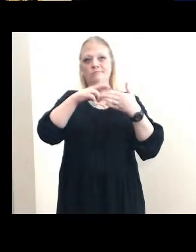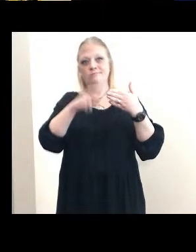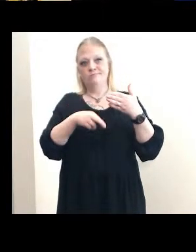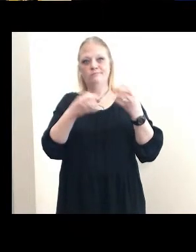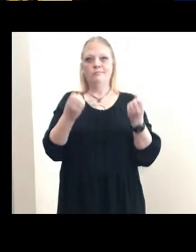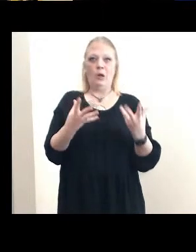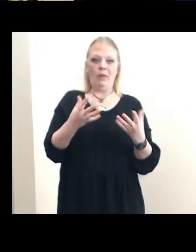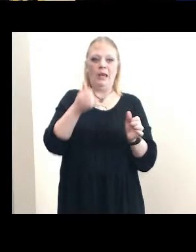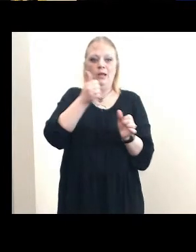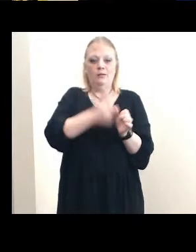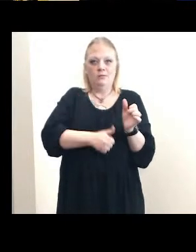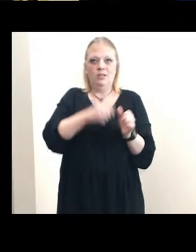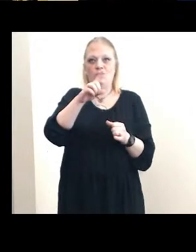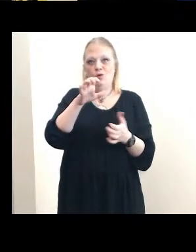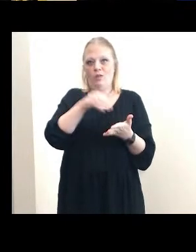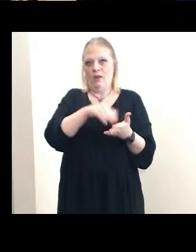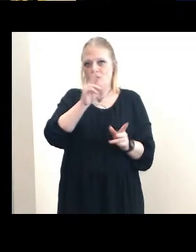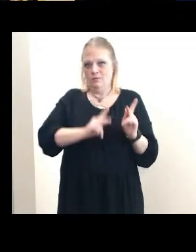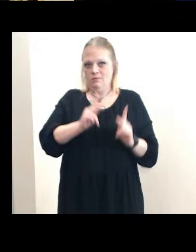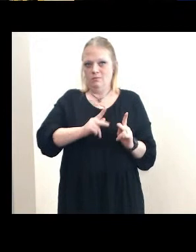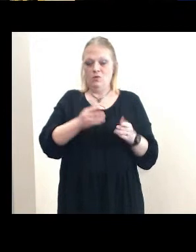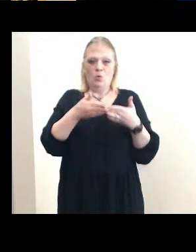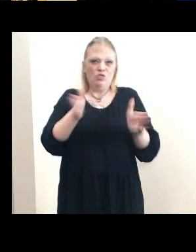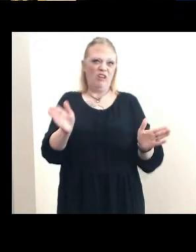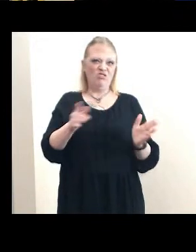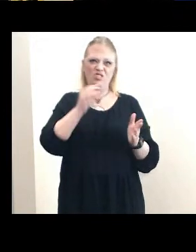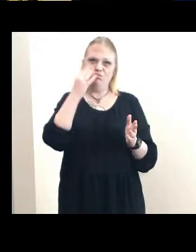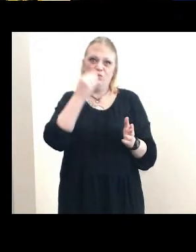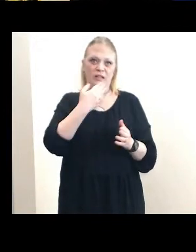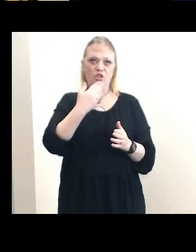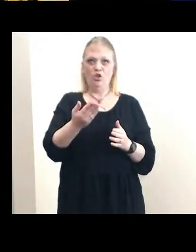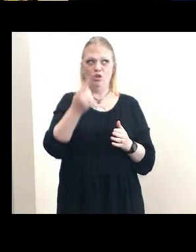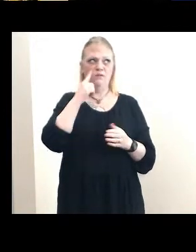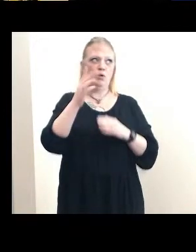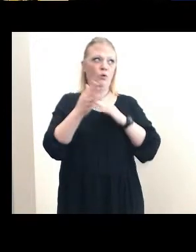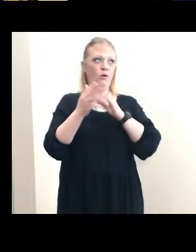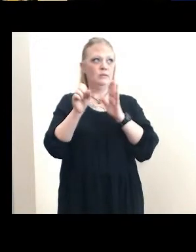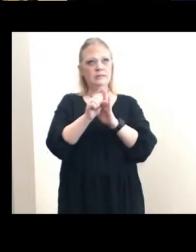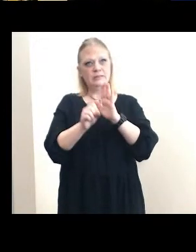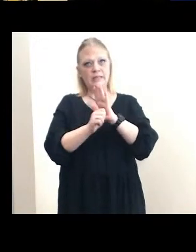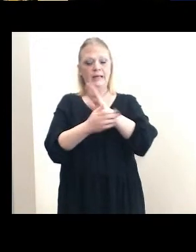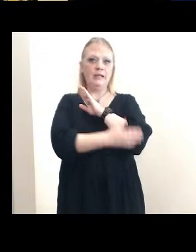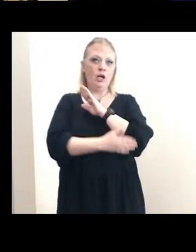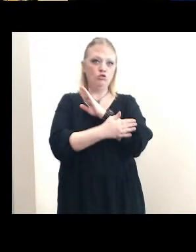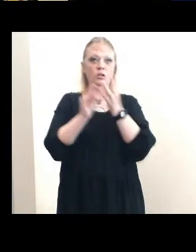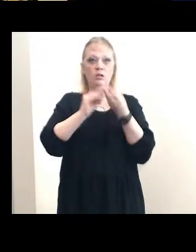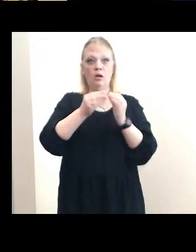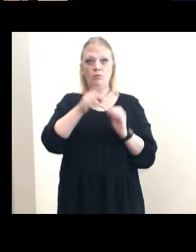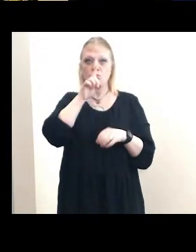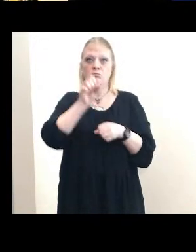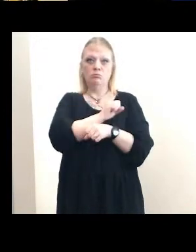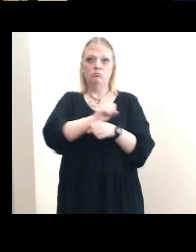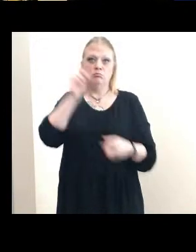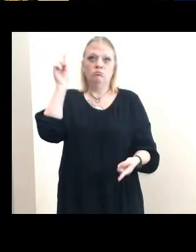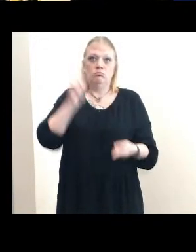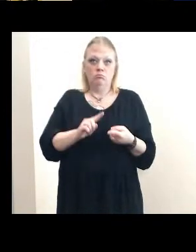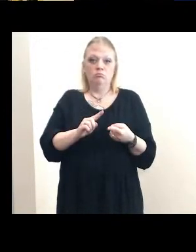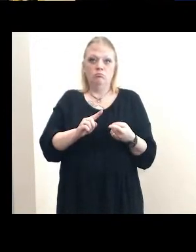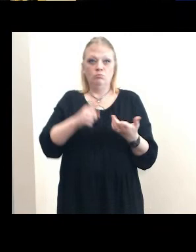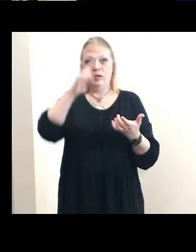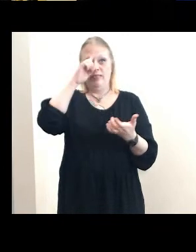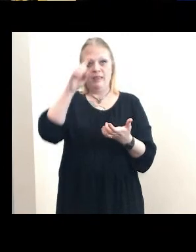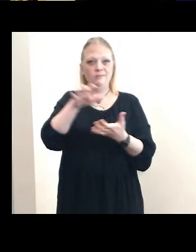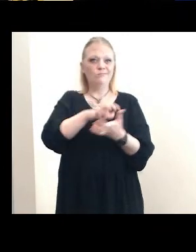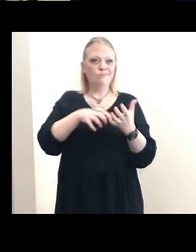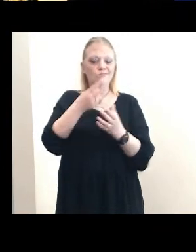general, it's better. It is, we're seeing across the state and the country, numbers are going down, and we think that's a